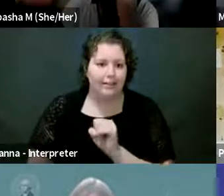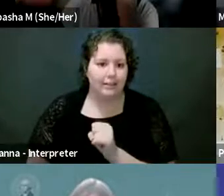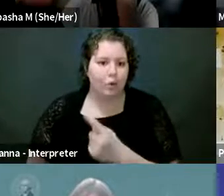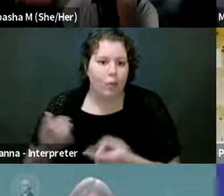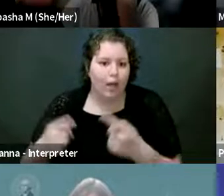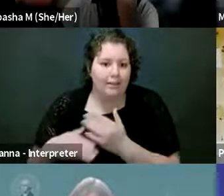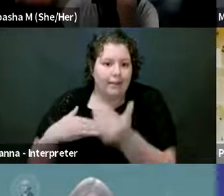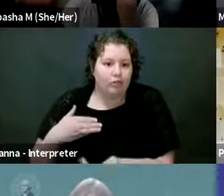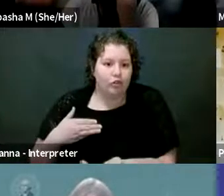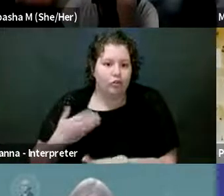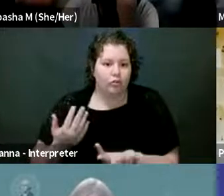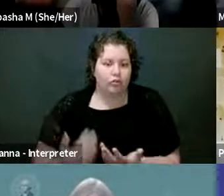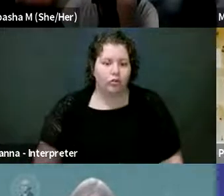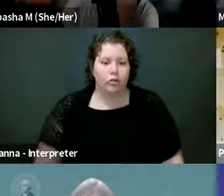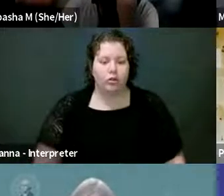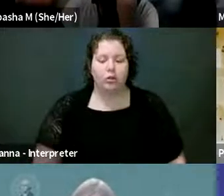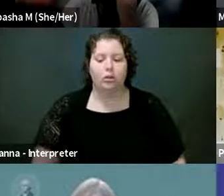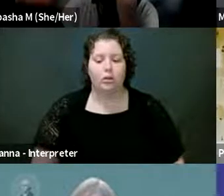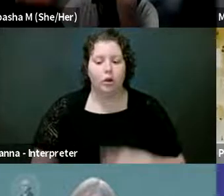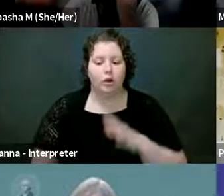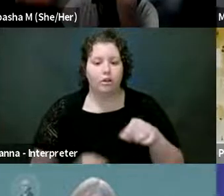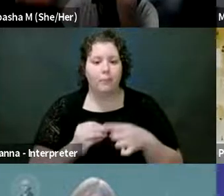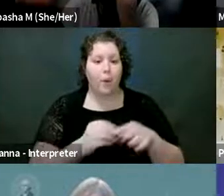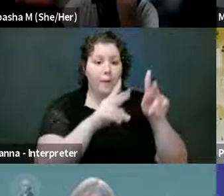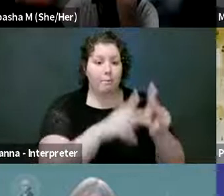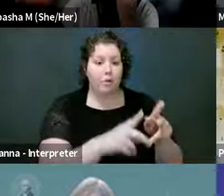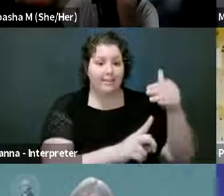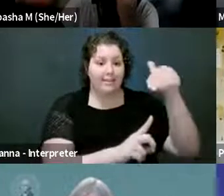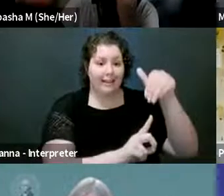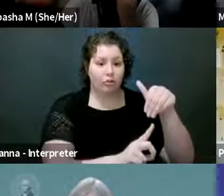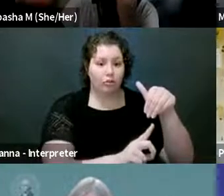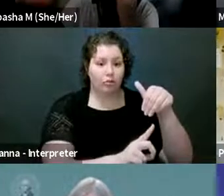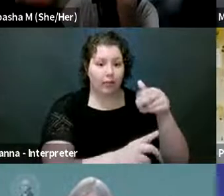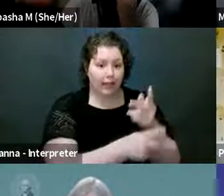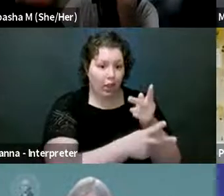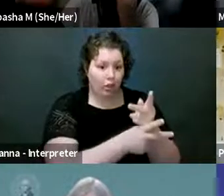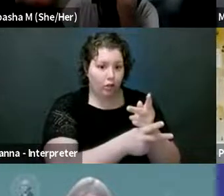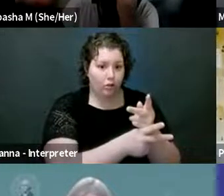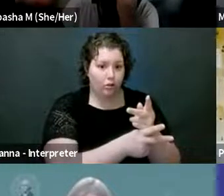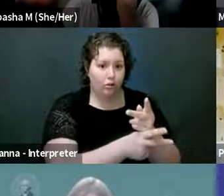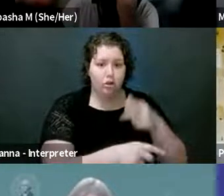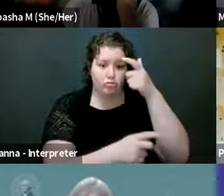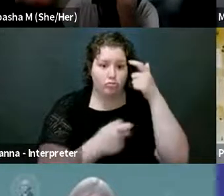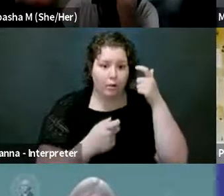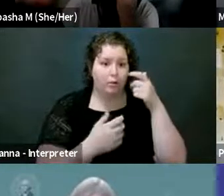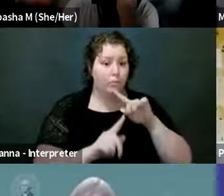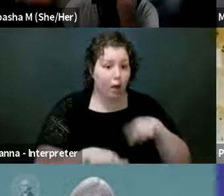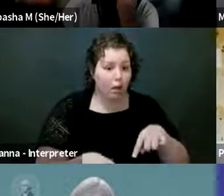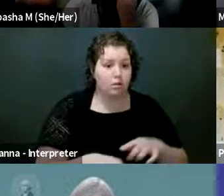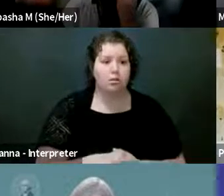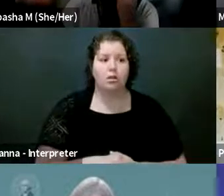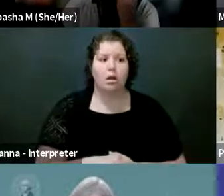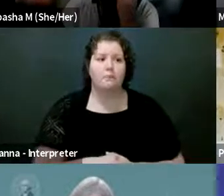person and family-centered care or trauma-informed services or culture responsive, maybe a better understanding of some of the racial inequities or equities in there